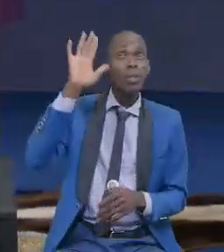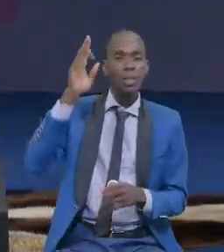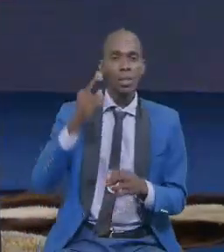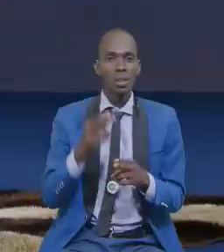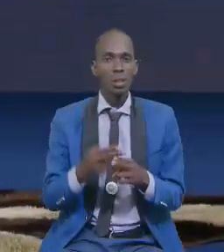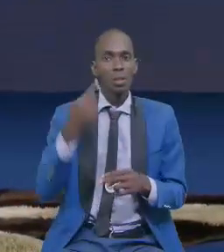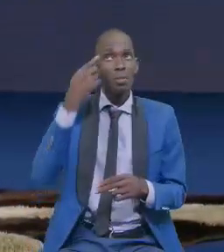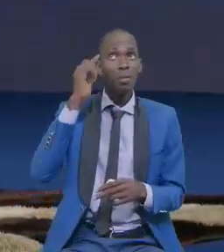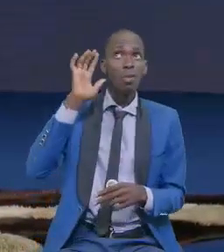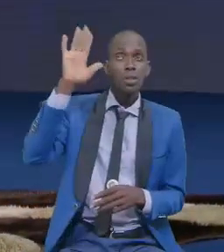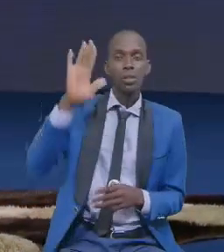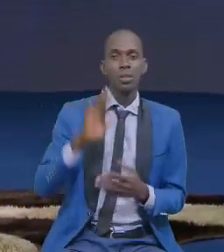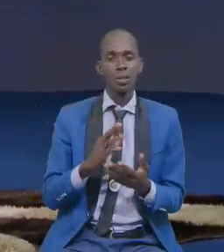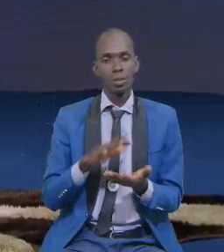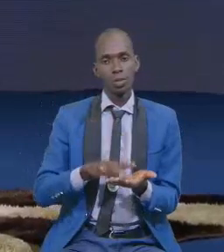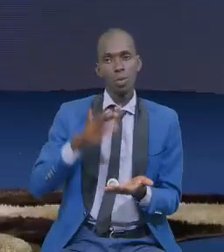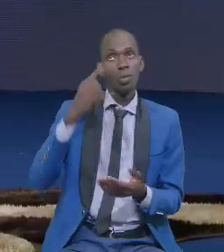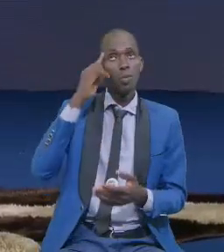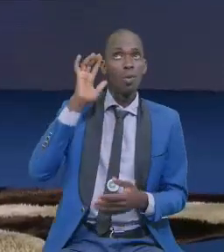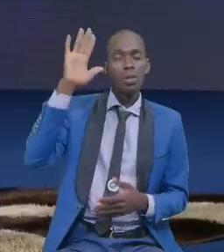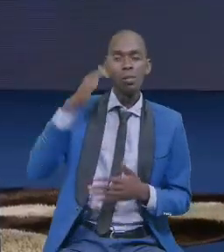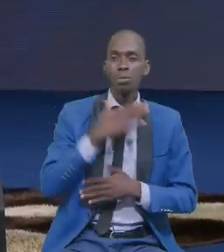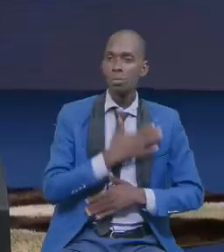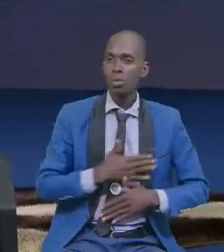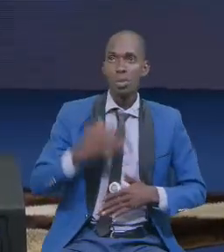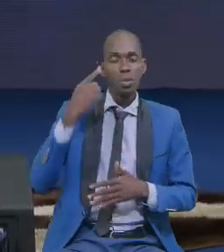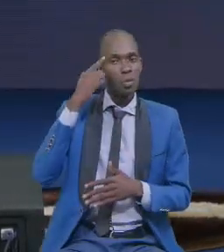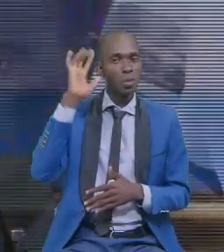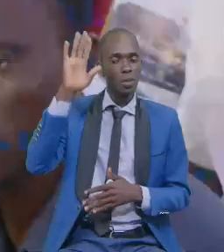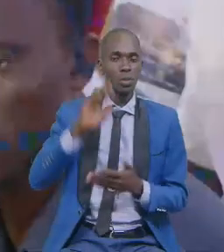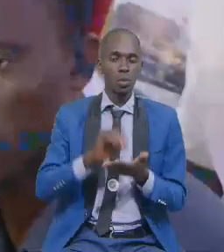his glory, for his pleasure, for his kingdom.